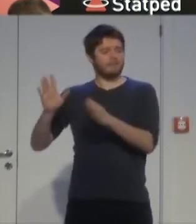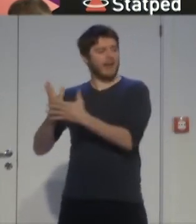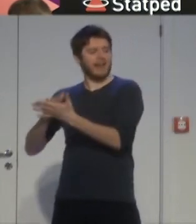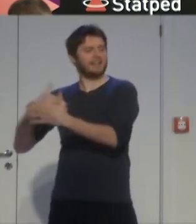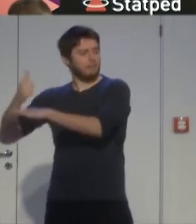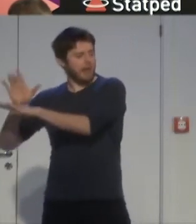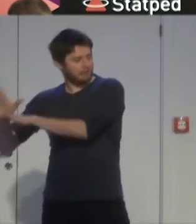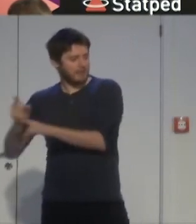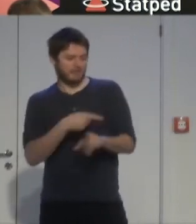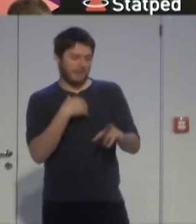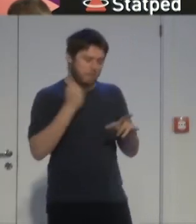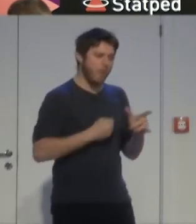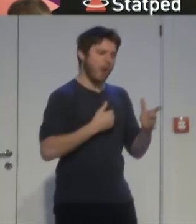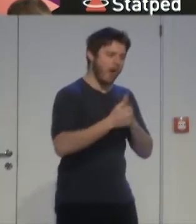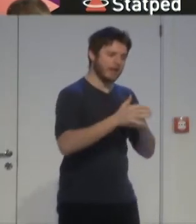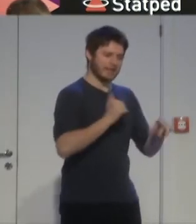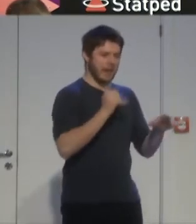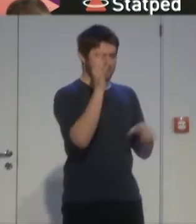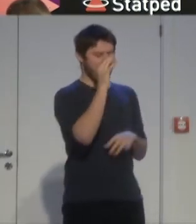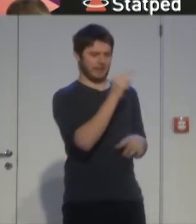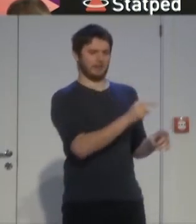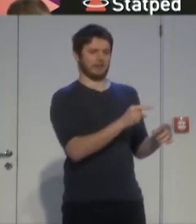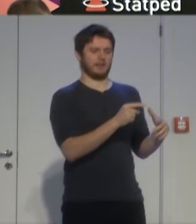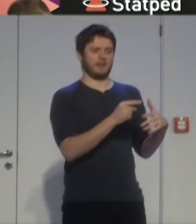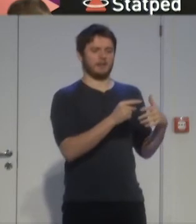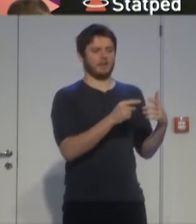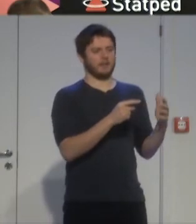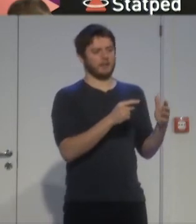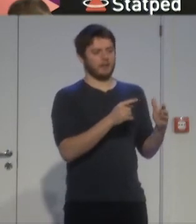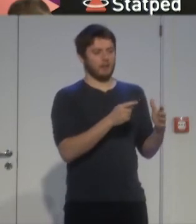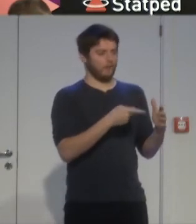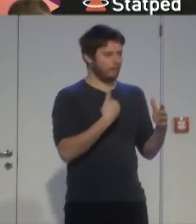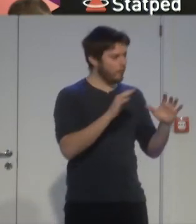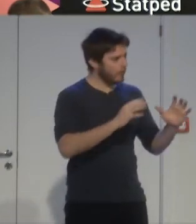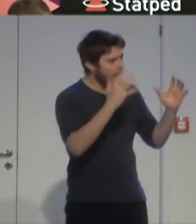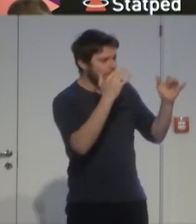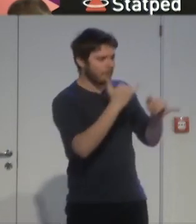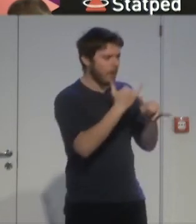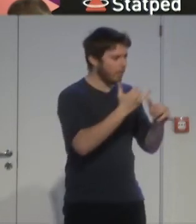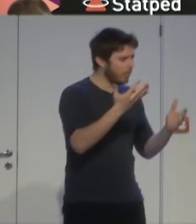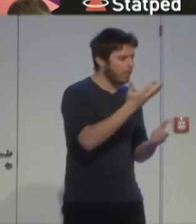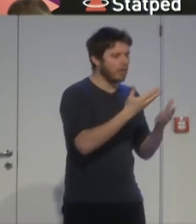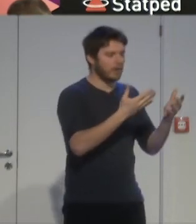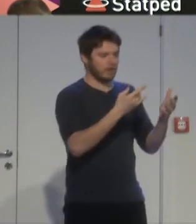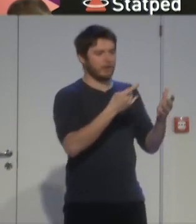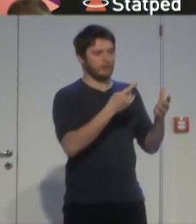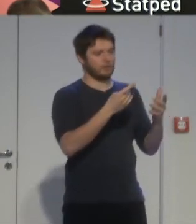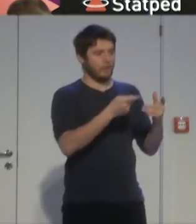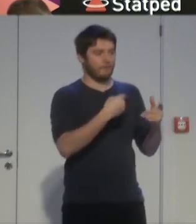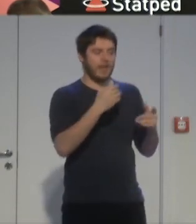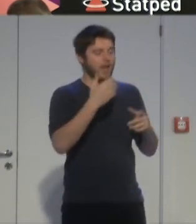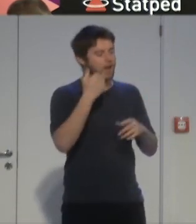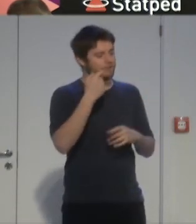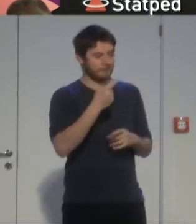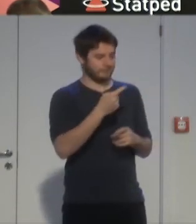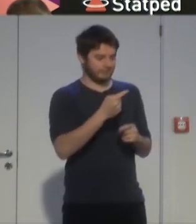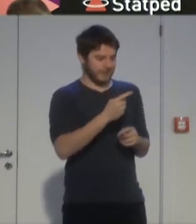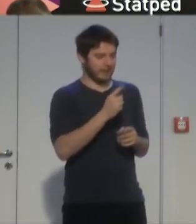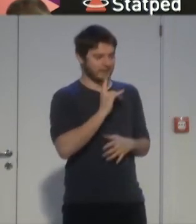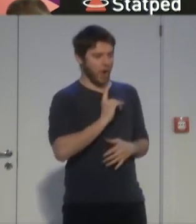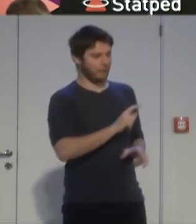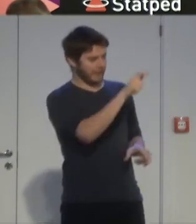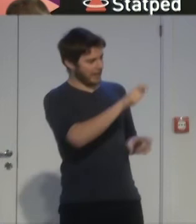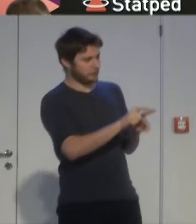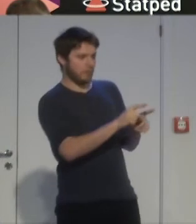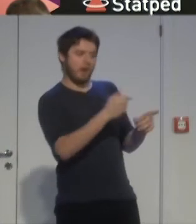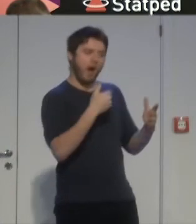We make all the meaning that are in our lives, and we are meaning-making creatures. And it's a